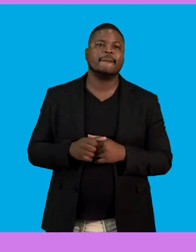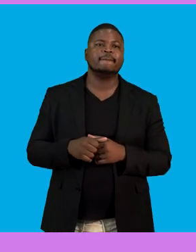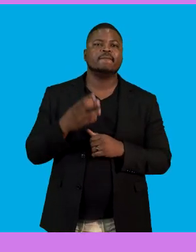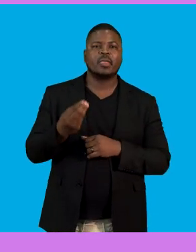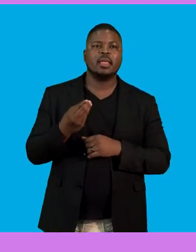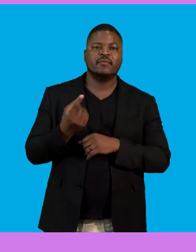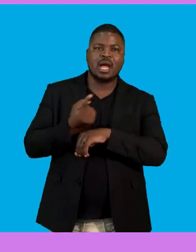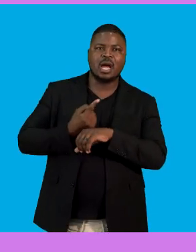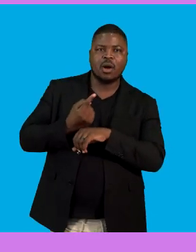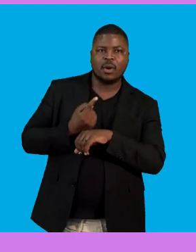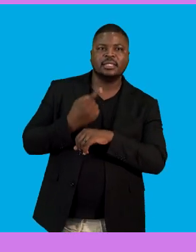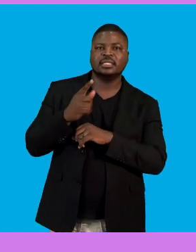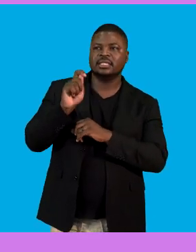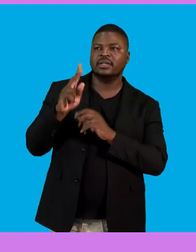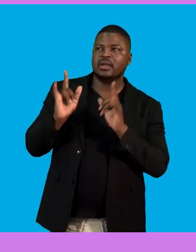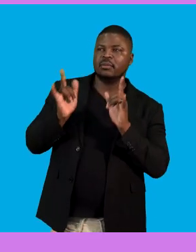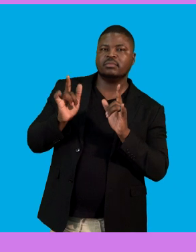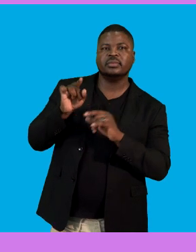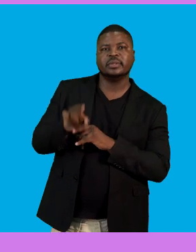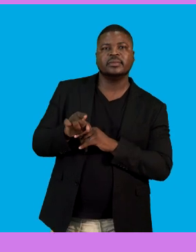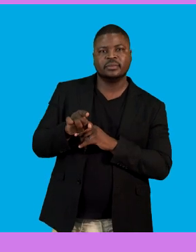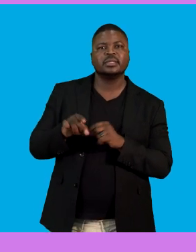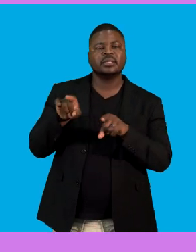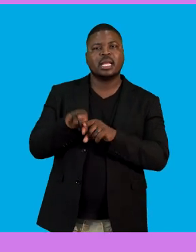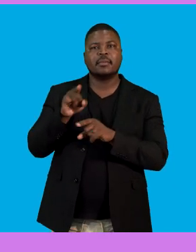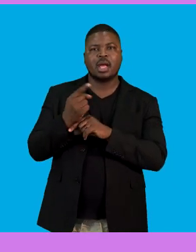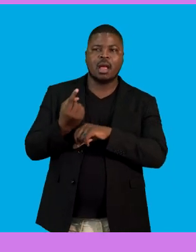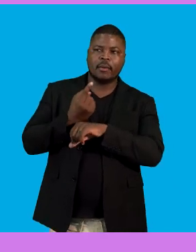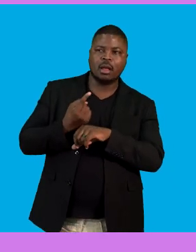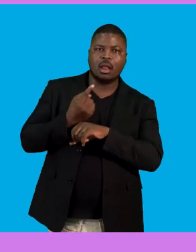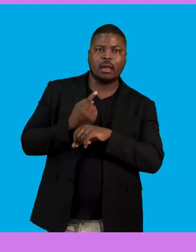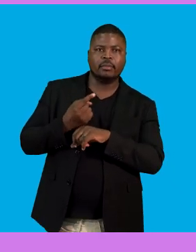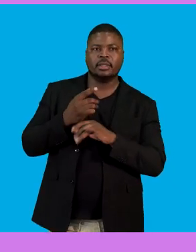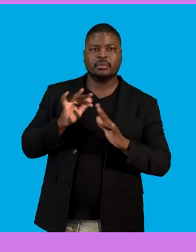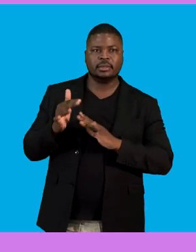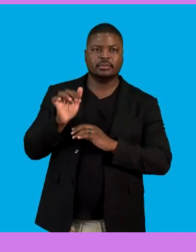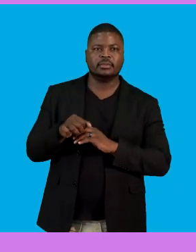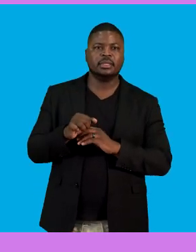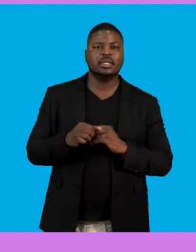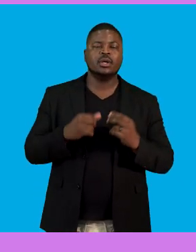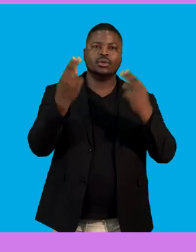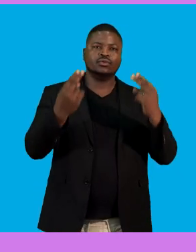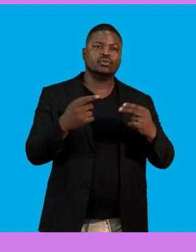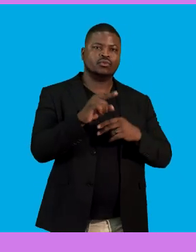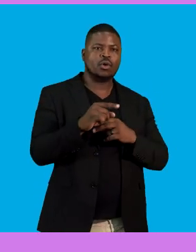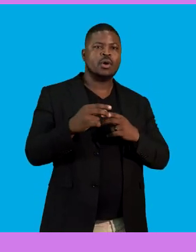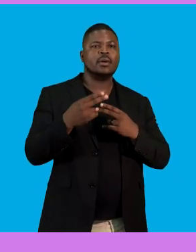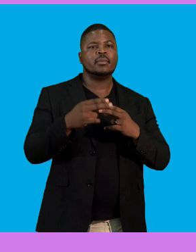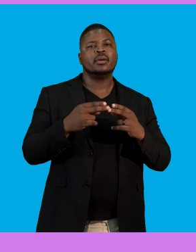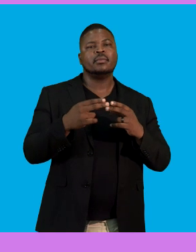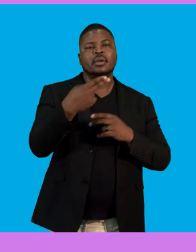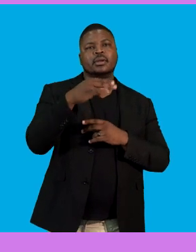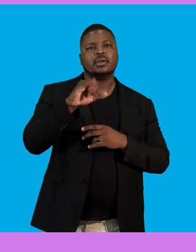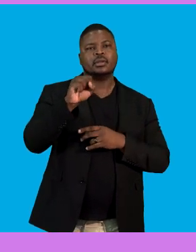the hours on TV per day and the number of learners that watch that TV during those hours. Draw a histogram to represent